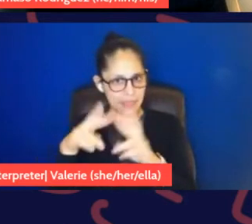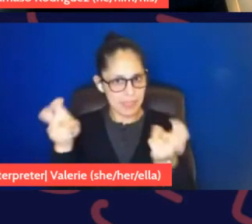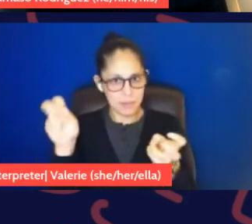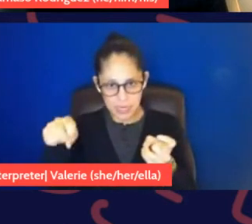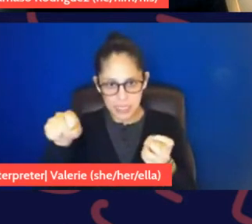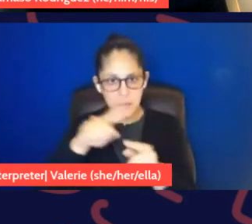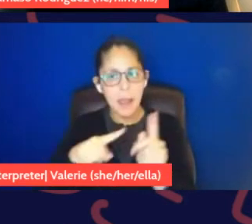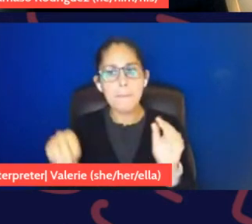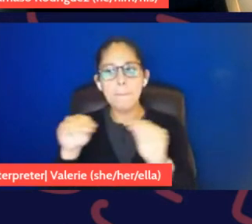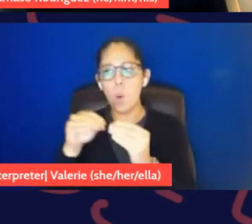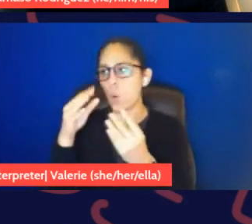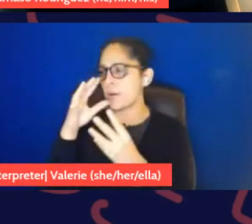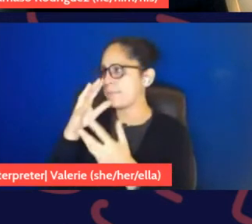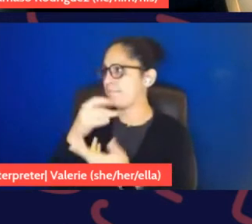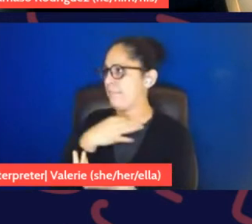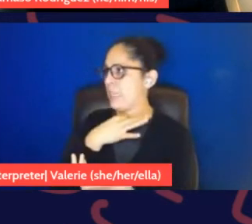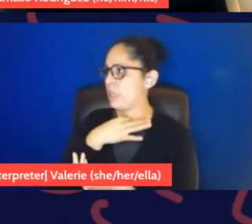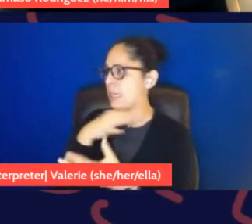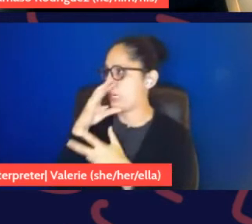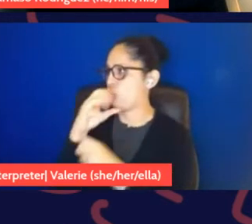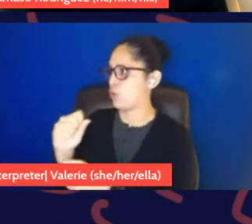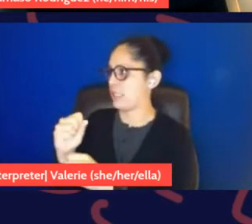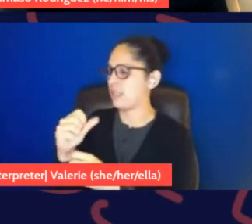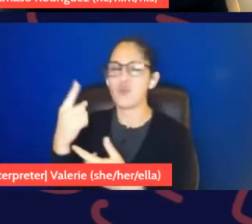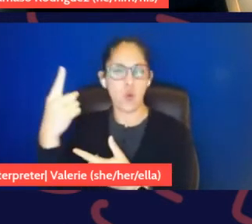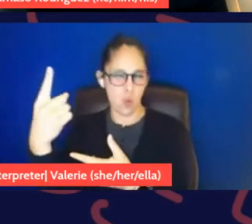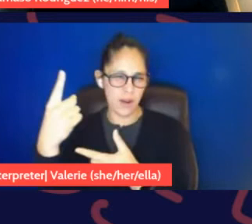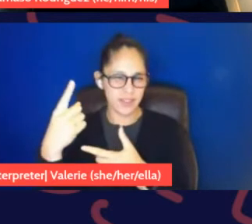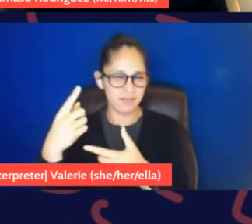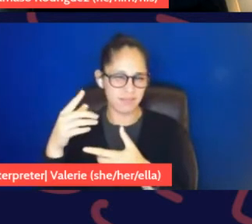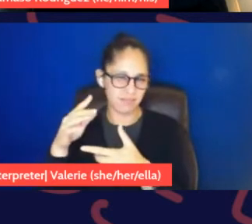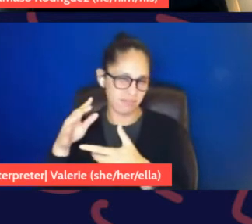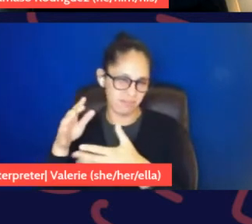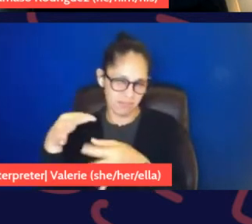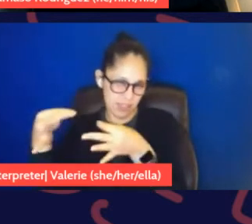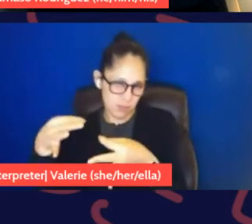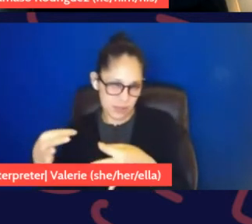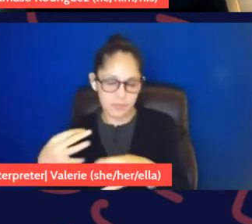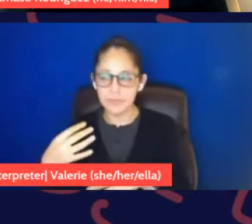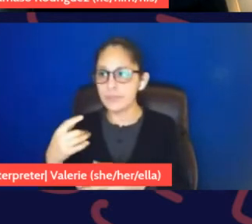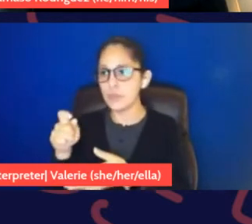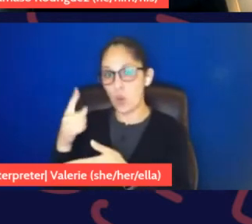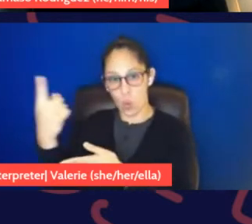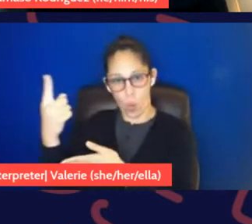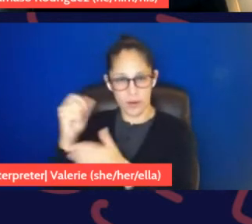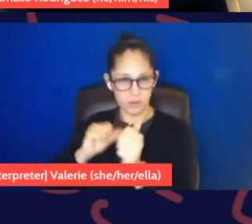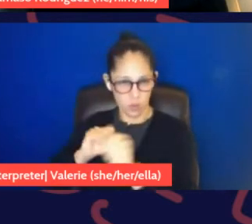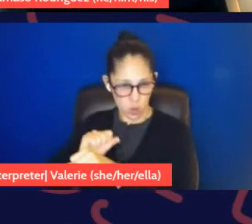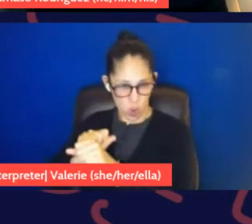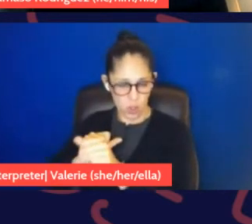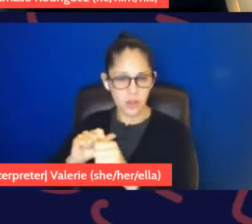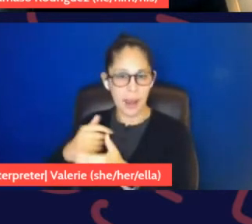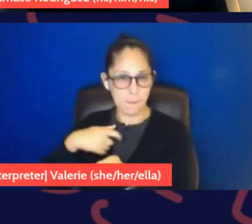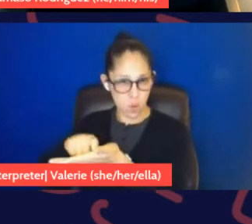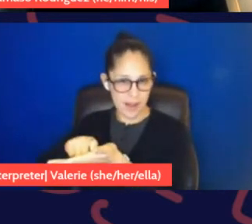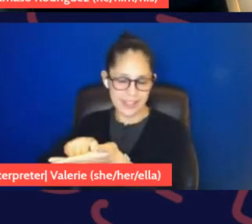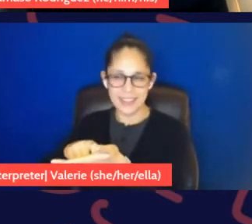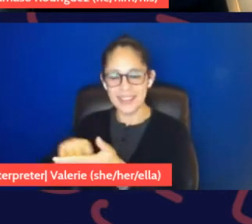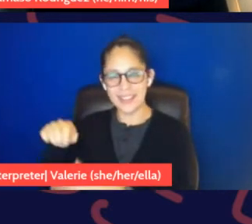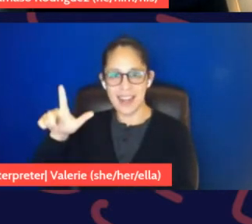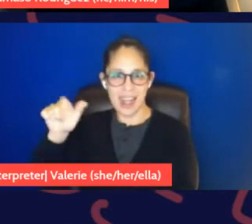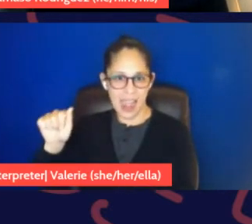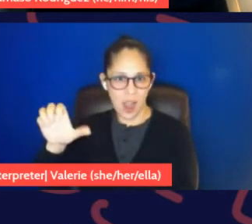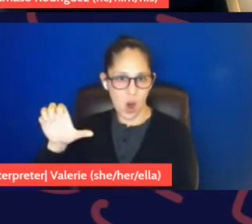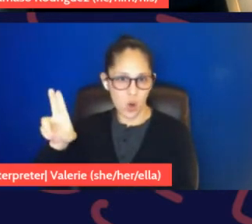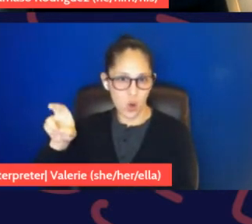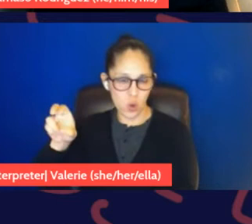in, so to give you just a small like thing, I'm writing a piece about like the Cucuy, and like